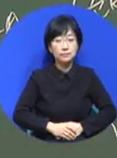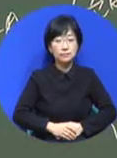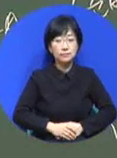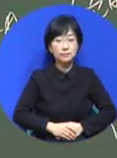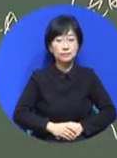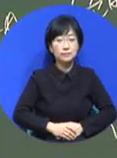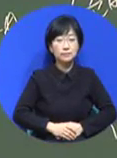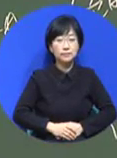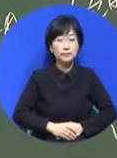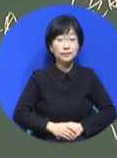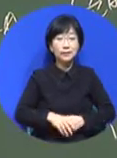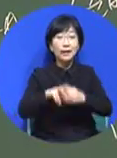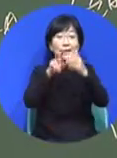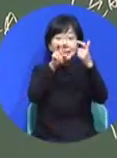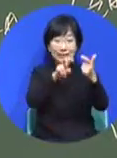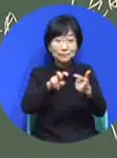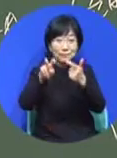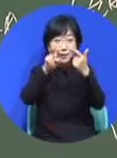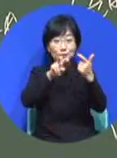your future will be set.